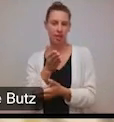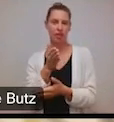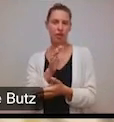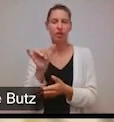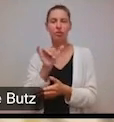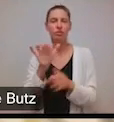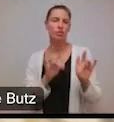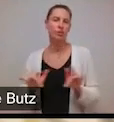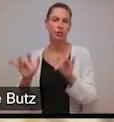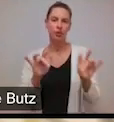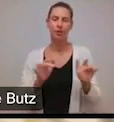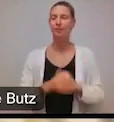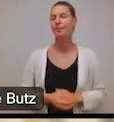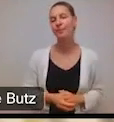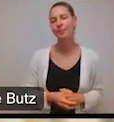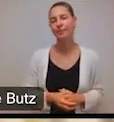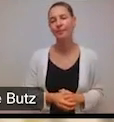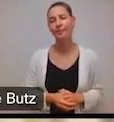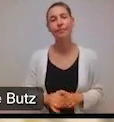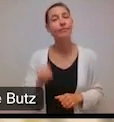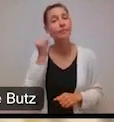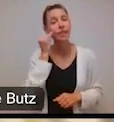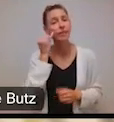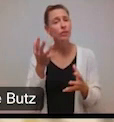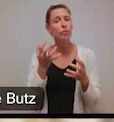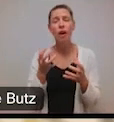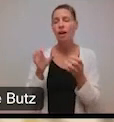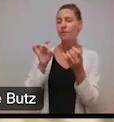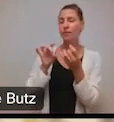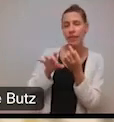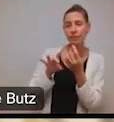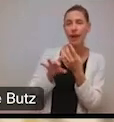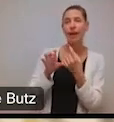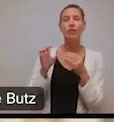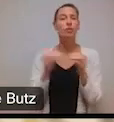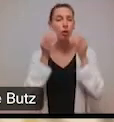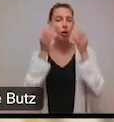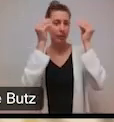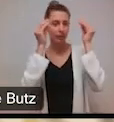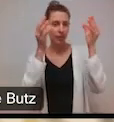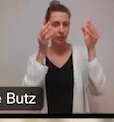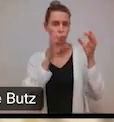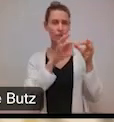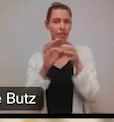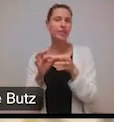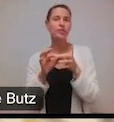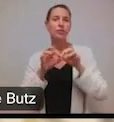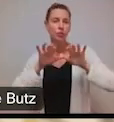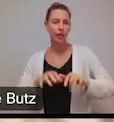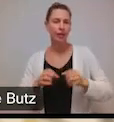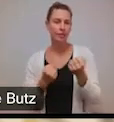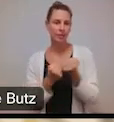So as always, if you would like any feedback or any information about writing supports at the college, you